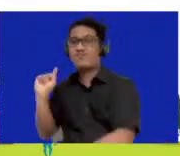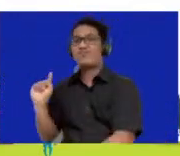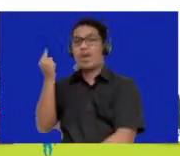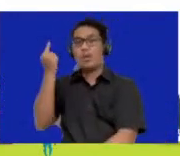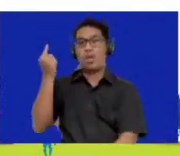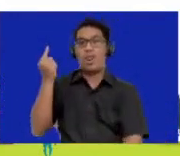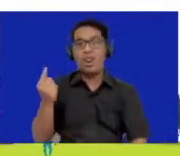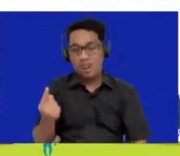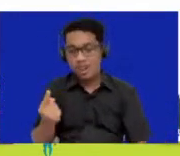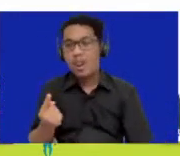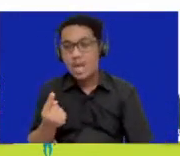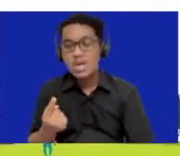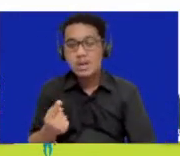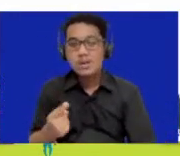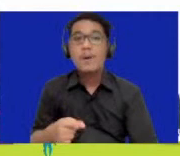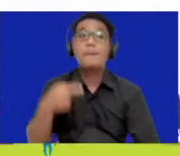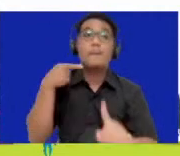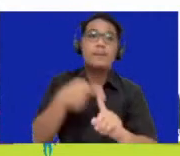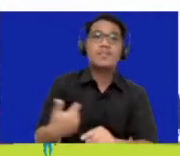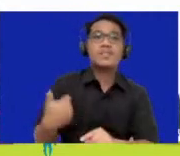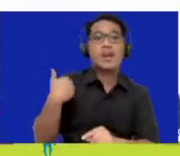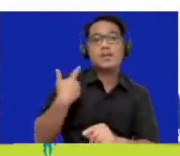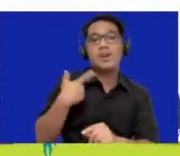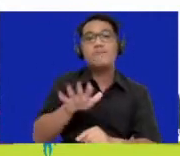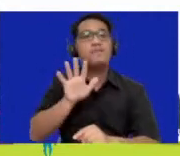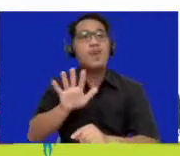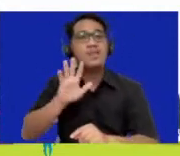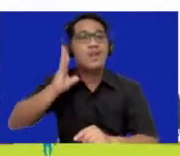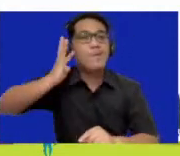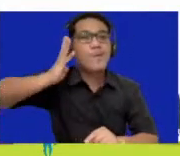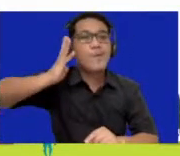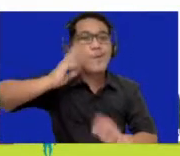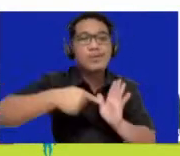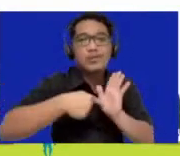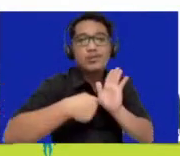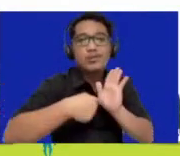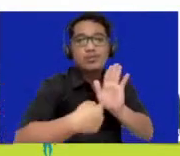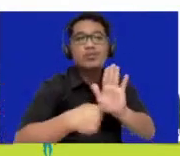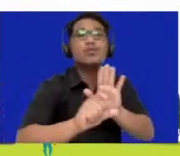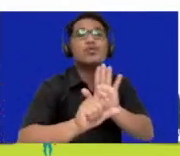community who became the example of women leadership for their community.